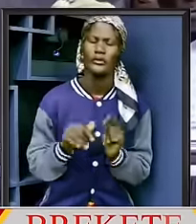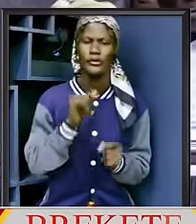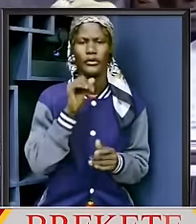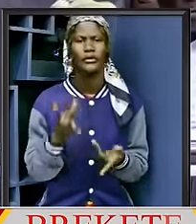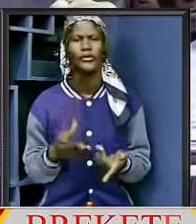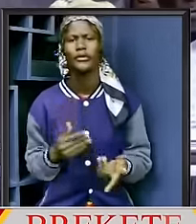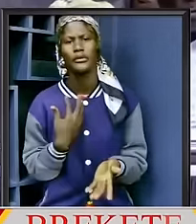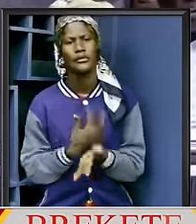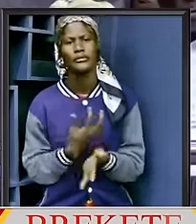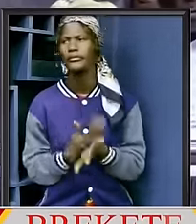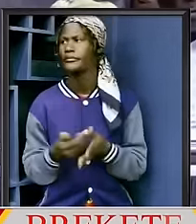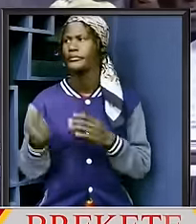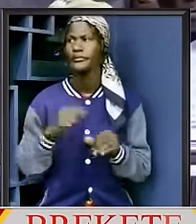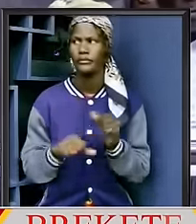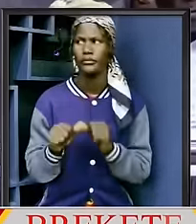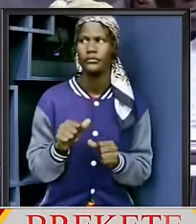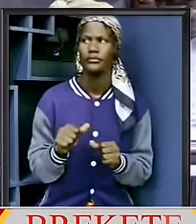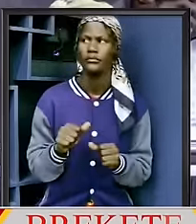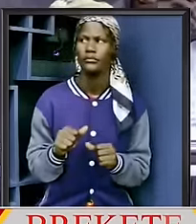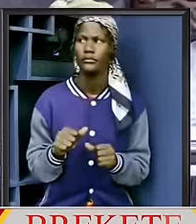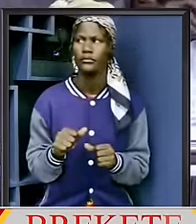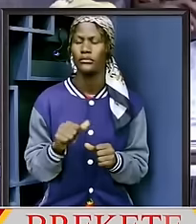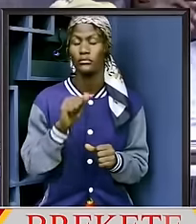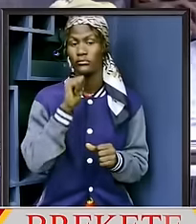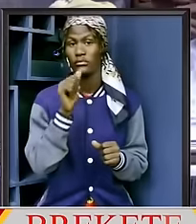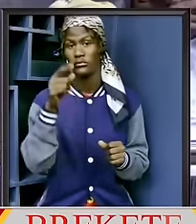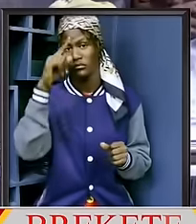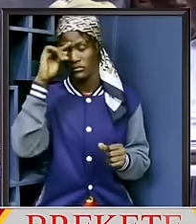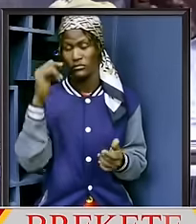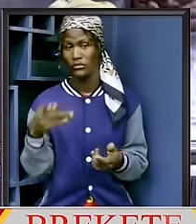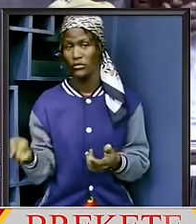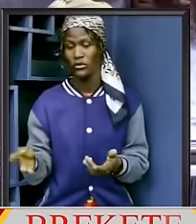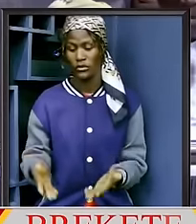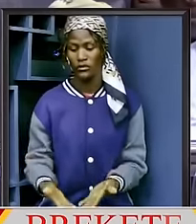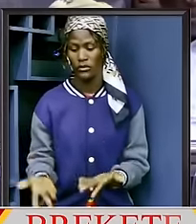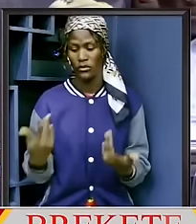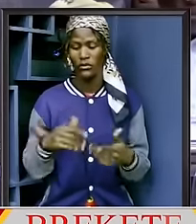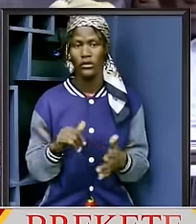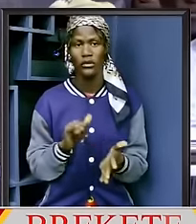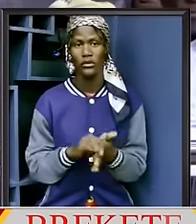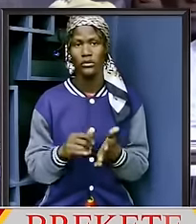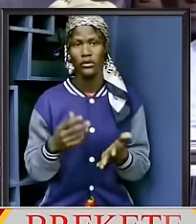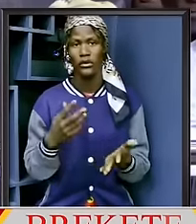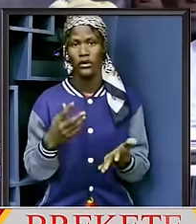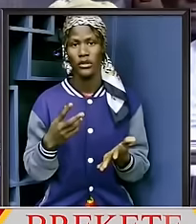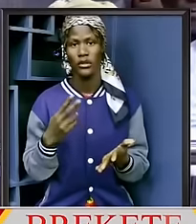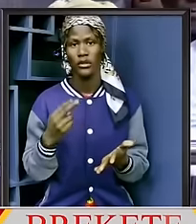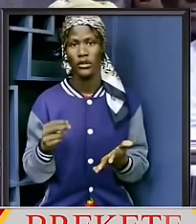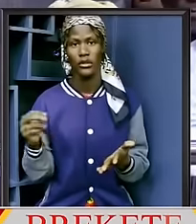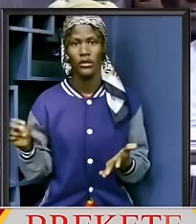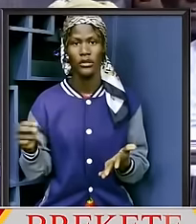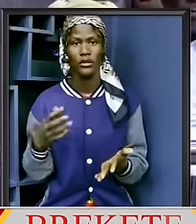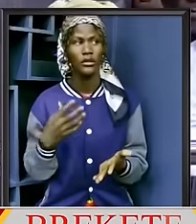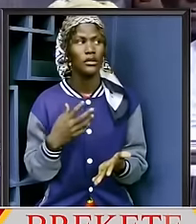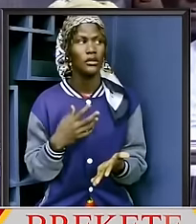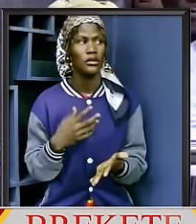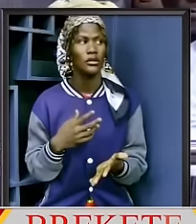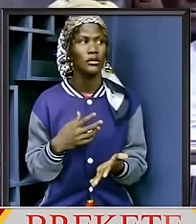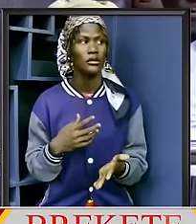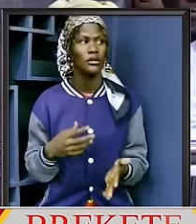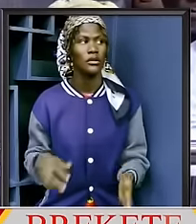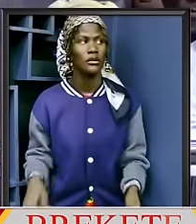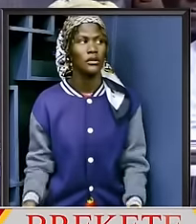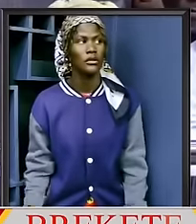again. If not, that this one is even close by, that you people need cash. That is why, if not, you I would have sent it. If they say these people